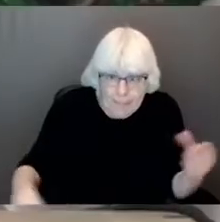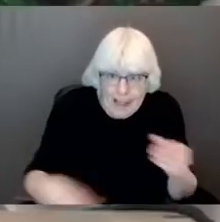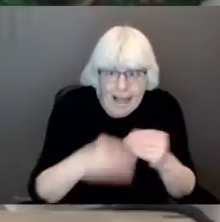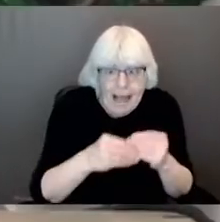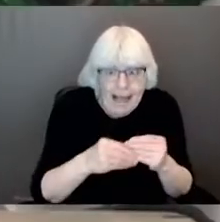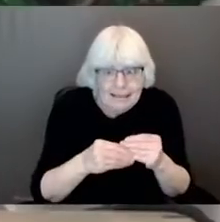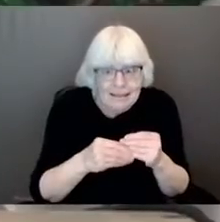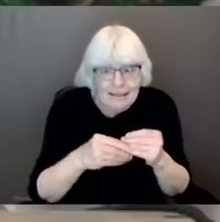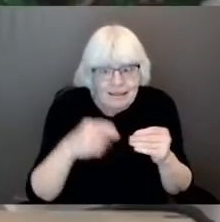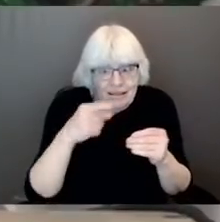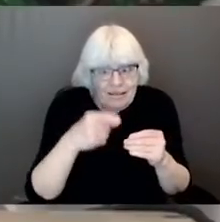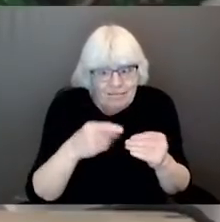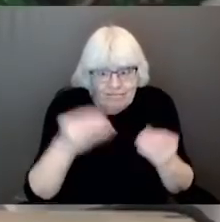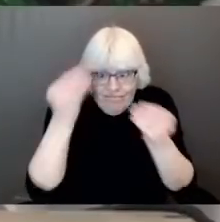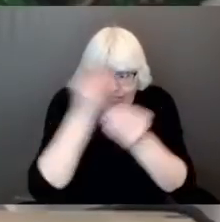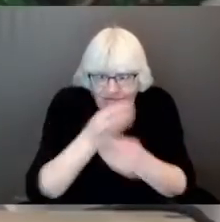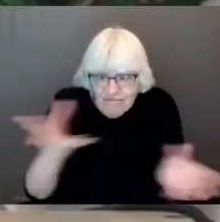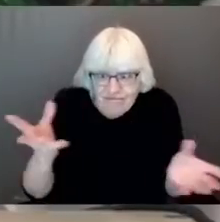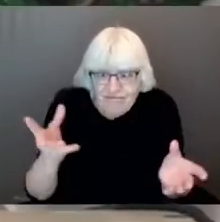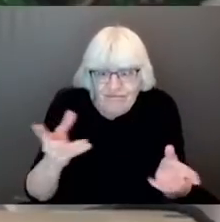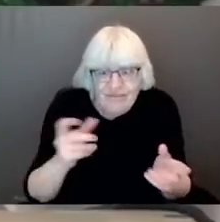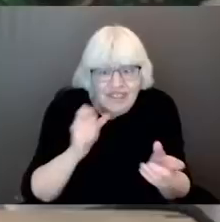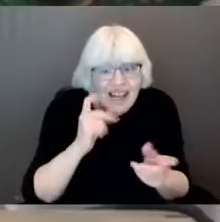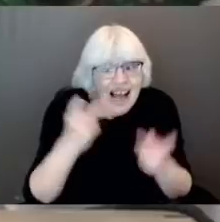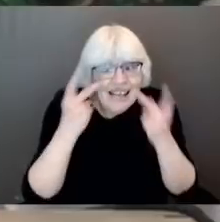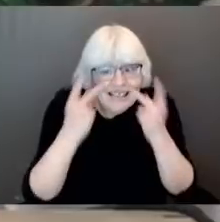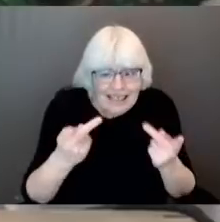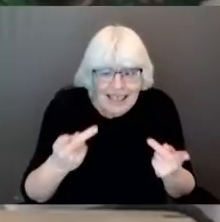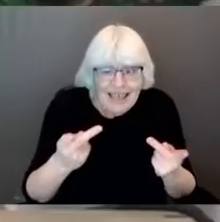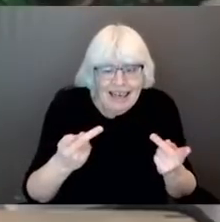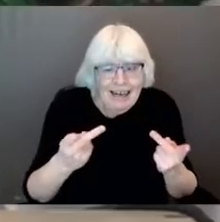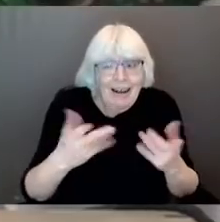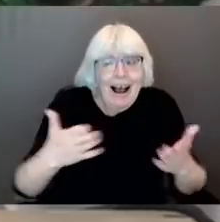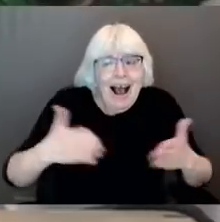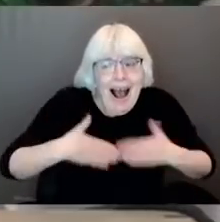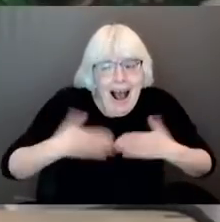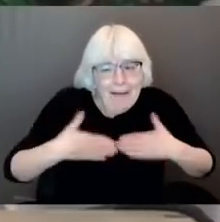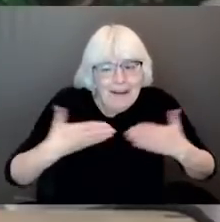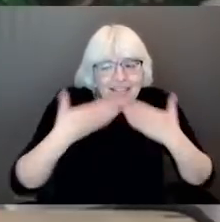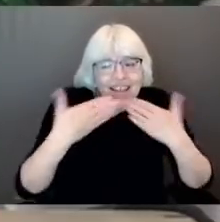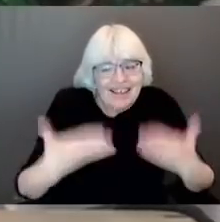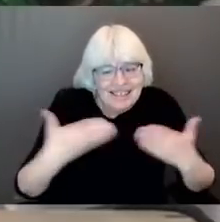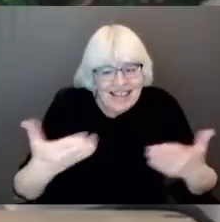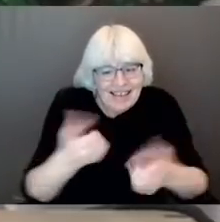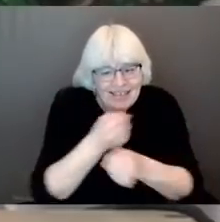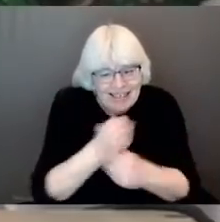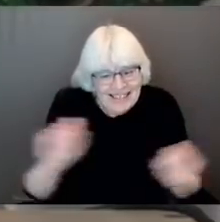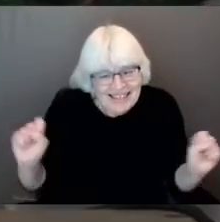have a good, safe, and happy Thanksgiving weekend, and you to your family as well.